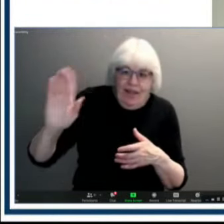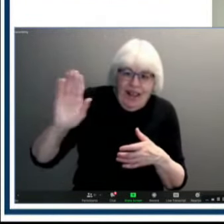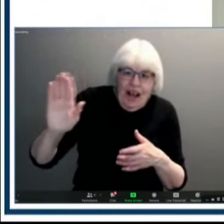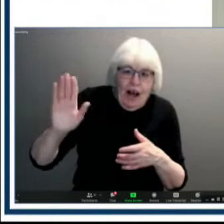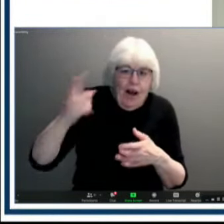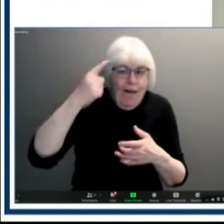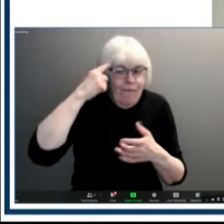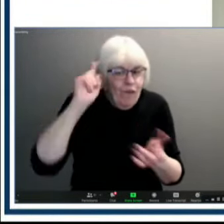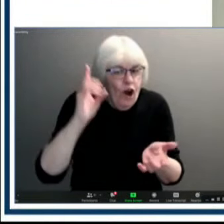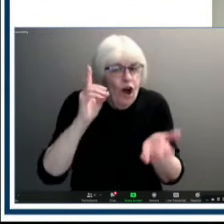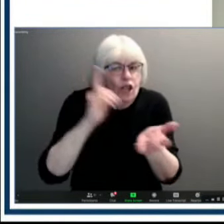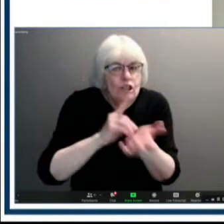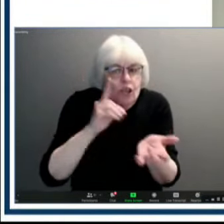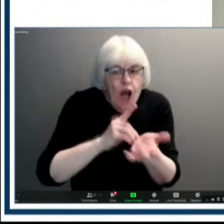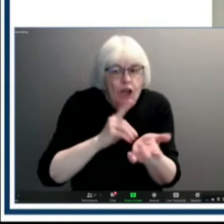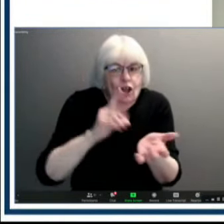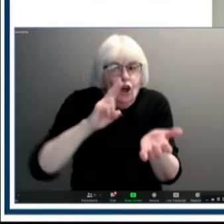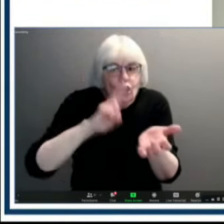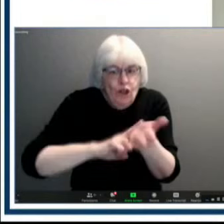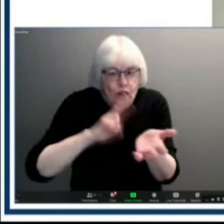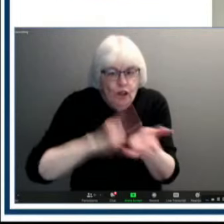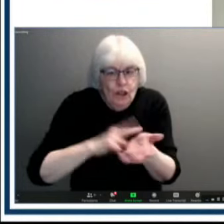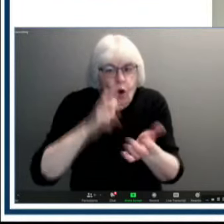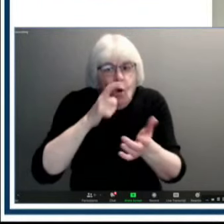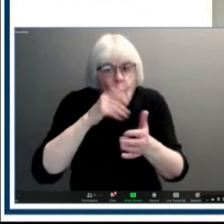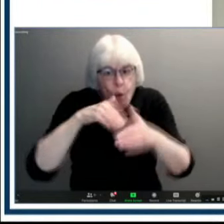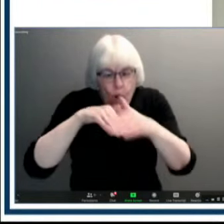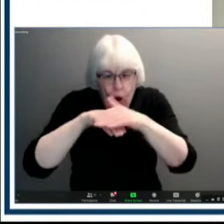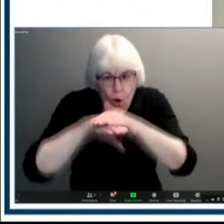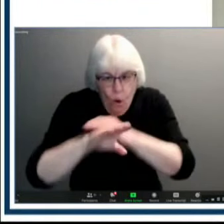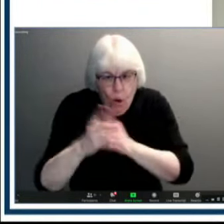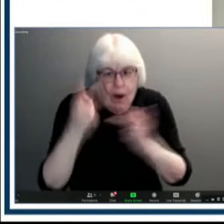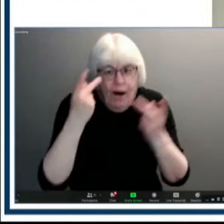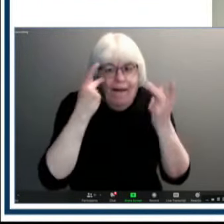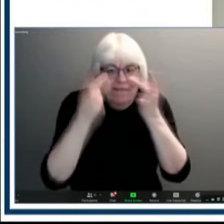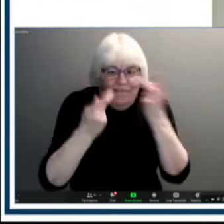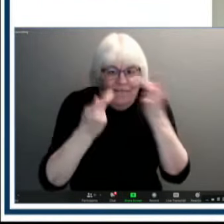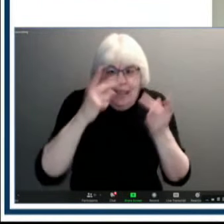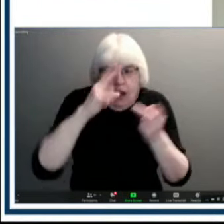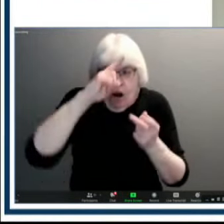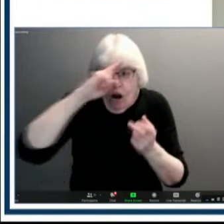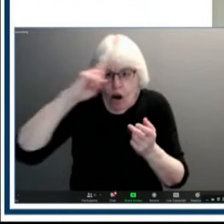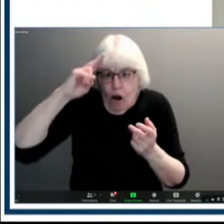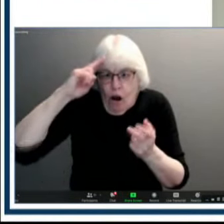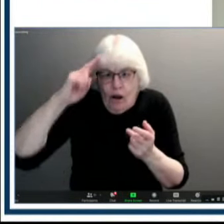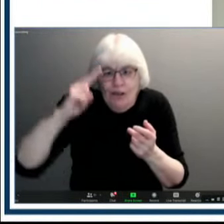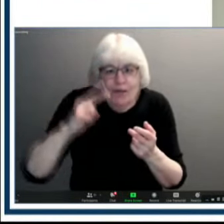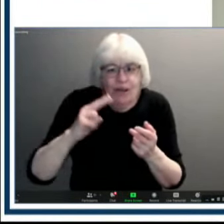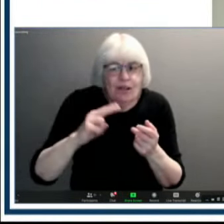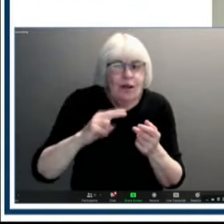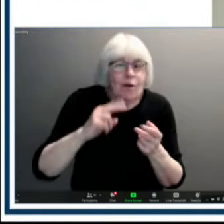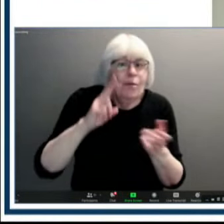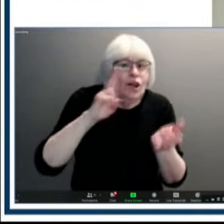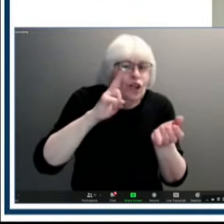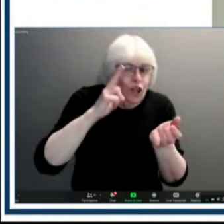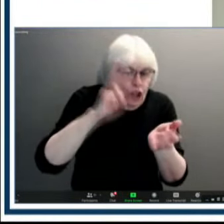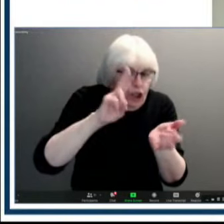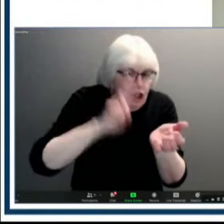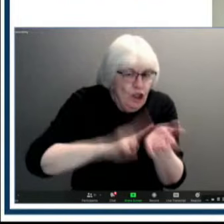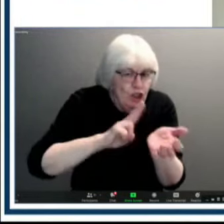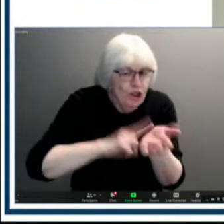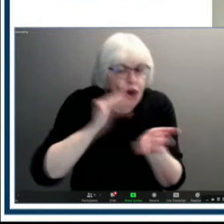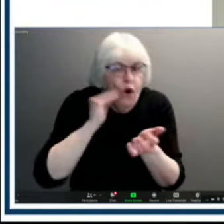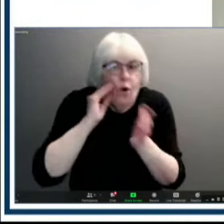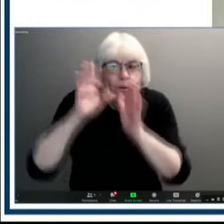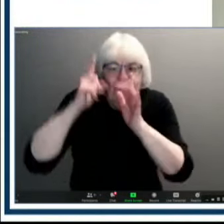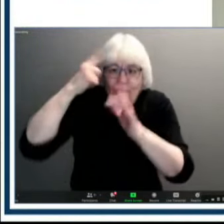who are visiting into healthcare facilities. But we'll take the time to understand completely what any new direction from the federal government